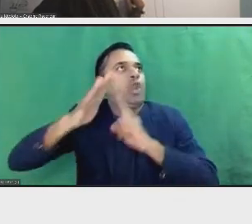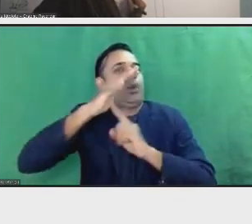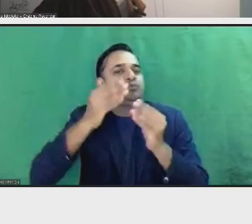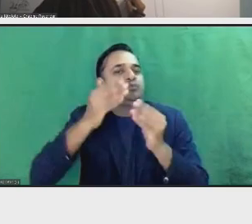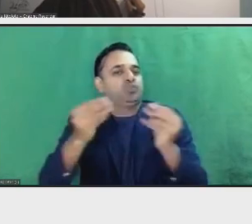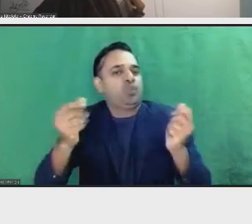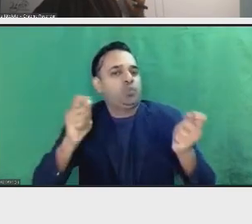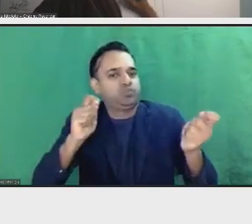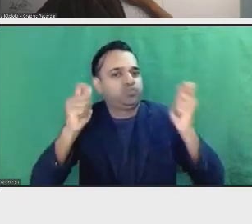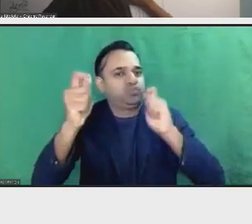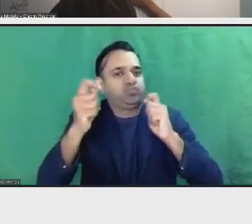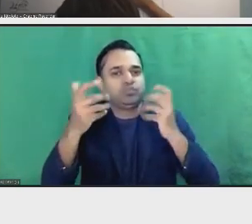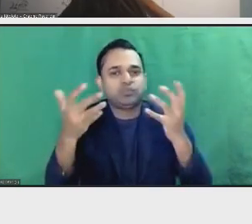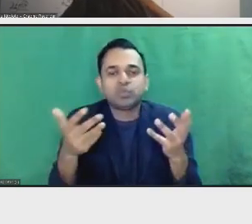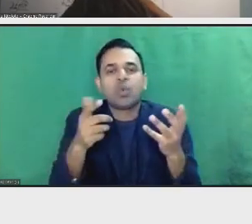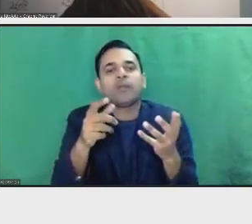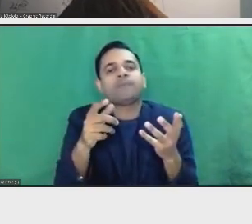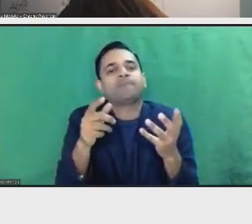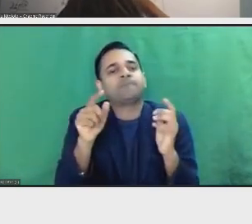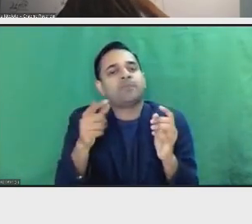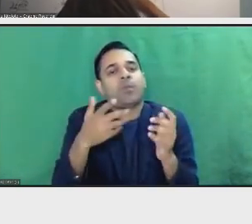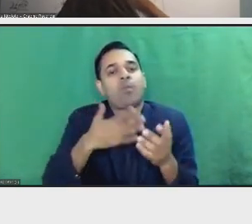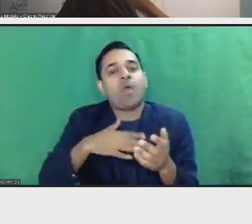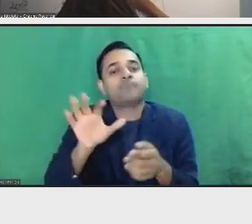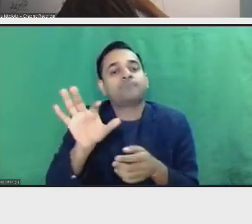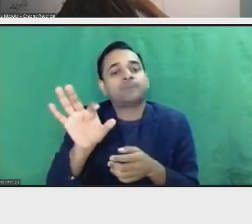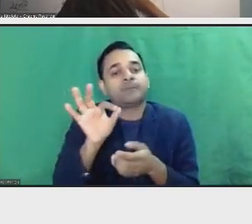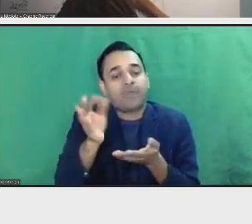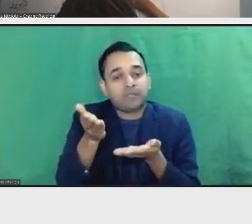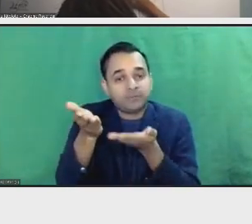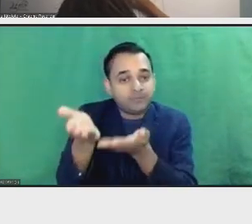will begin with the closing remarks.